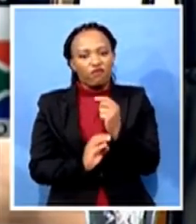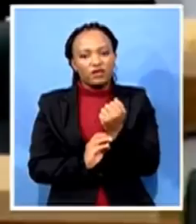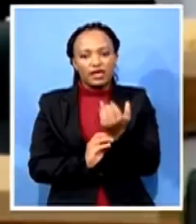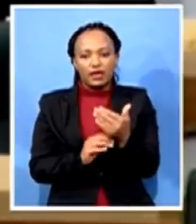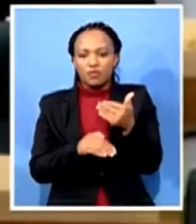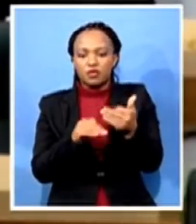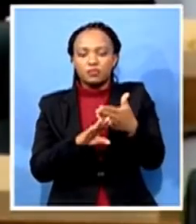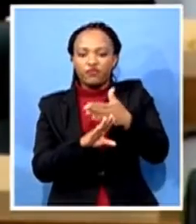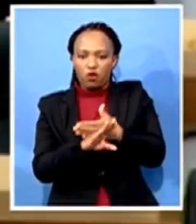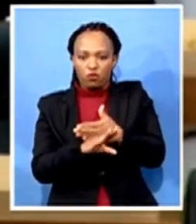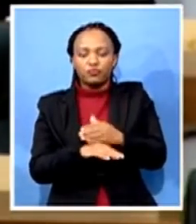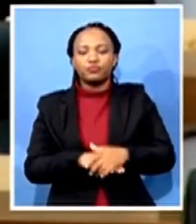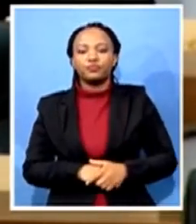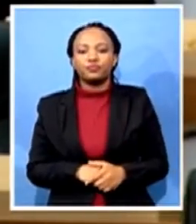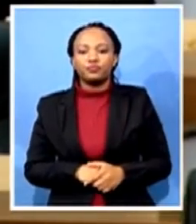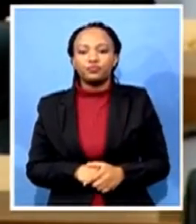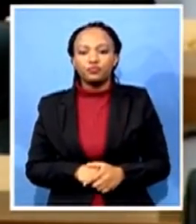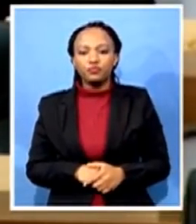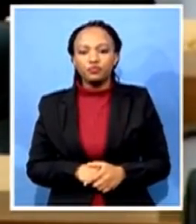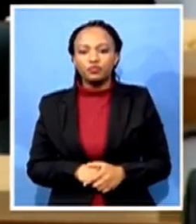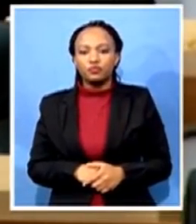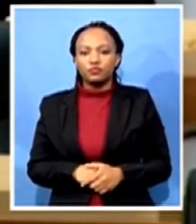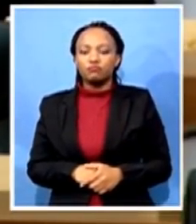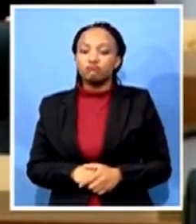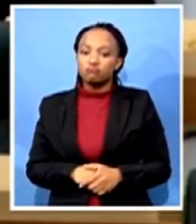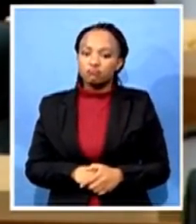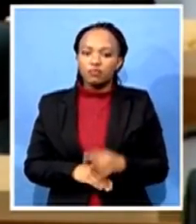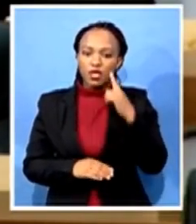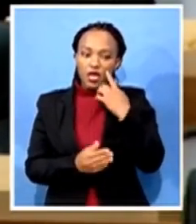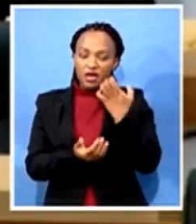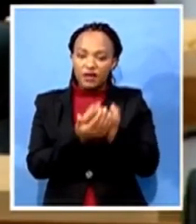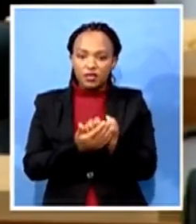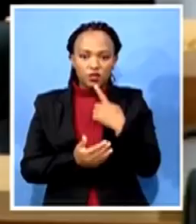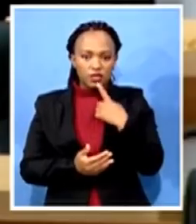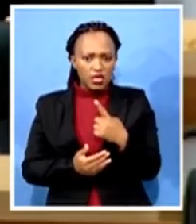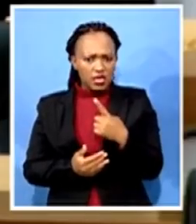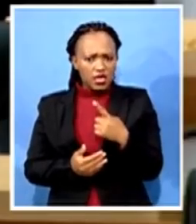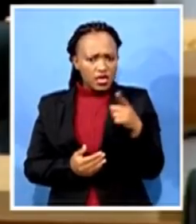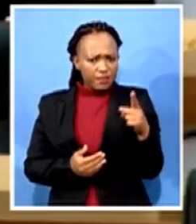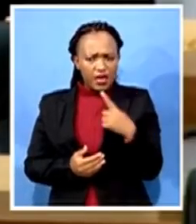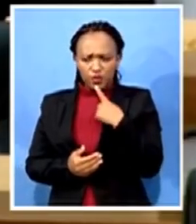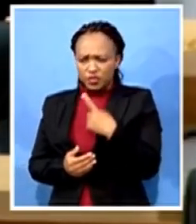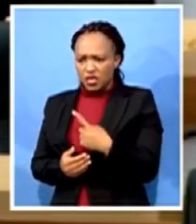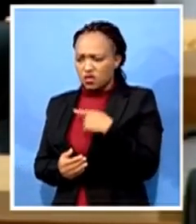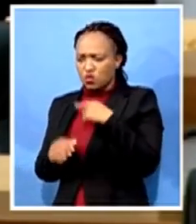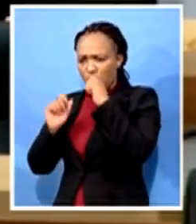Well, that's the evidence. Are you saying you were unaware of the inclusion of disqualified bidders on the database?